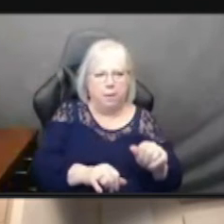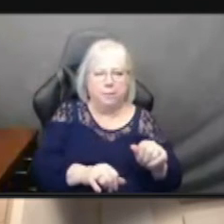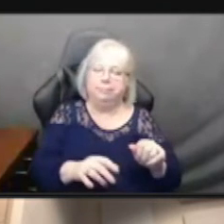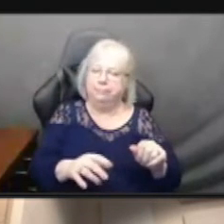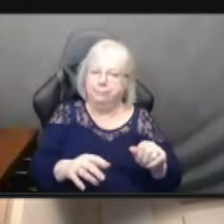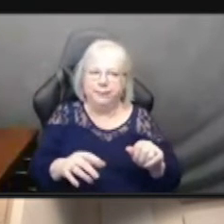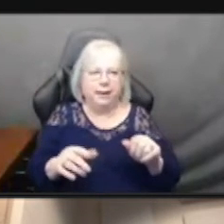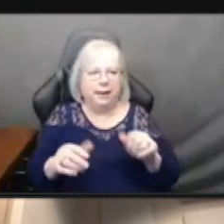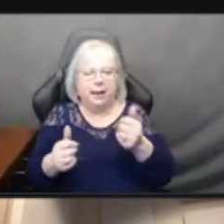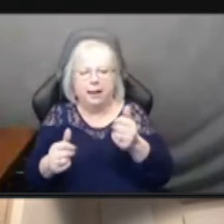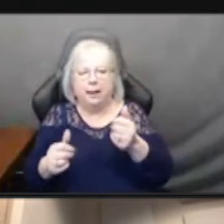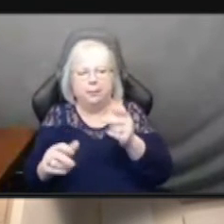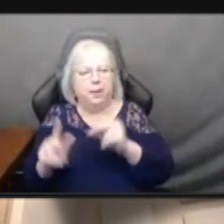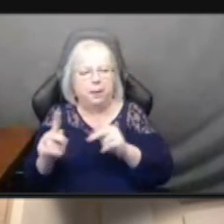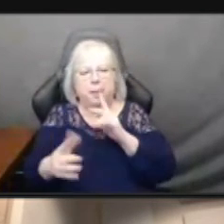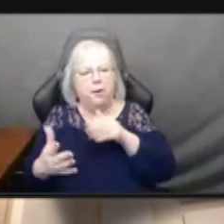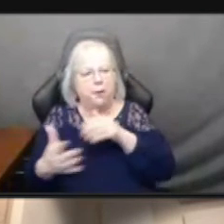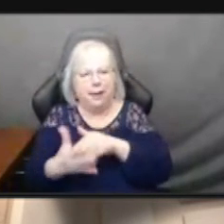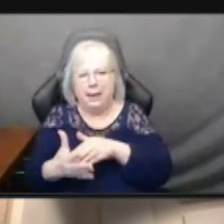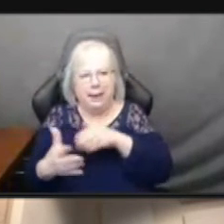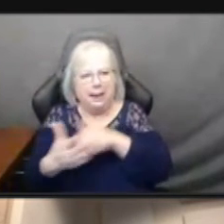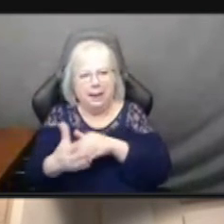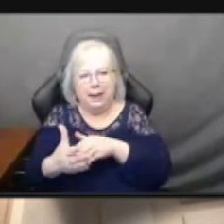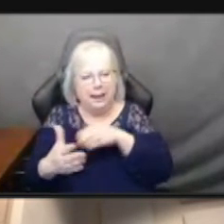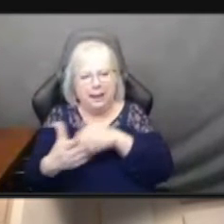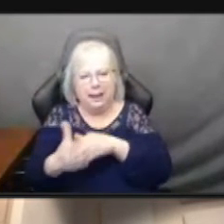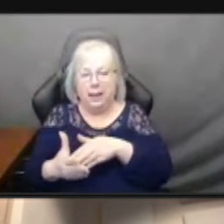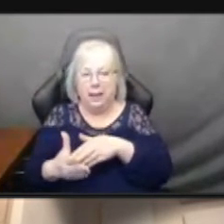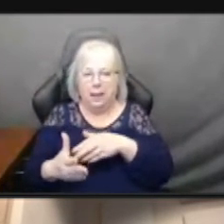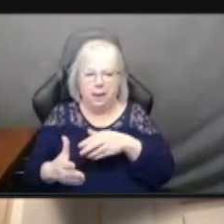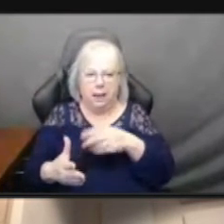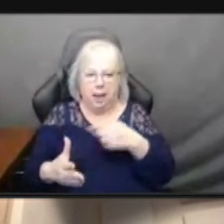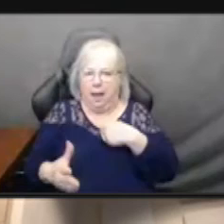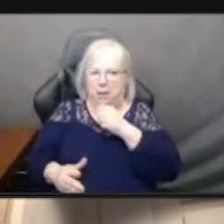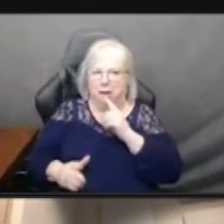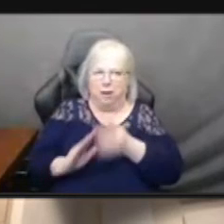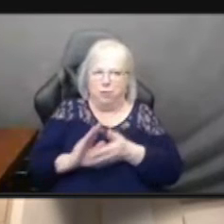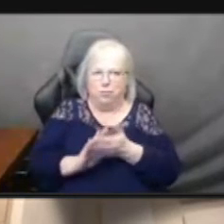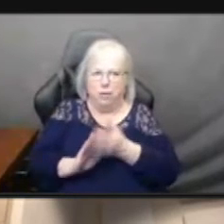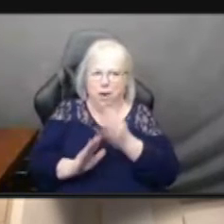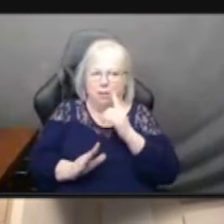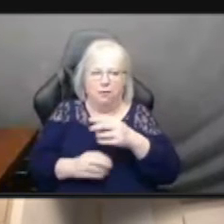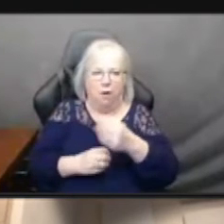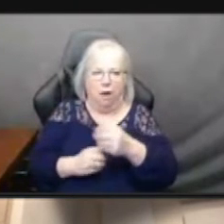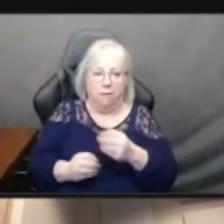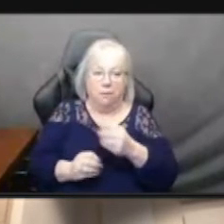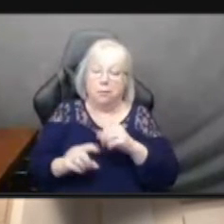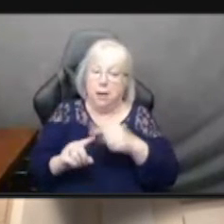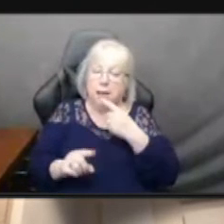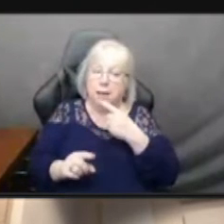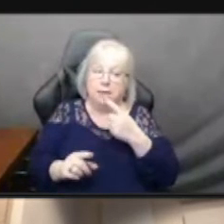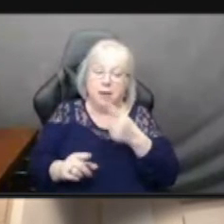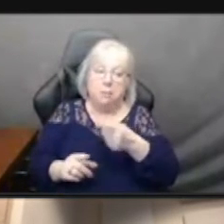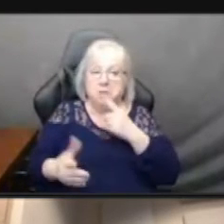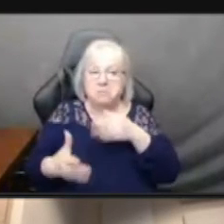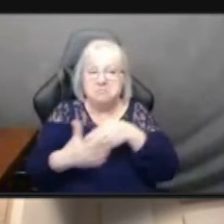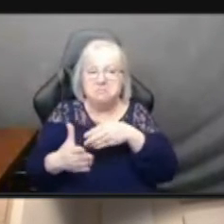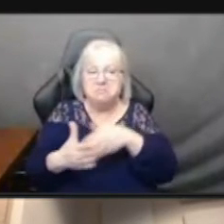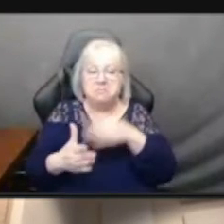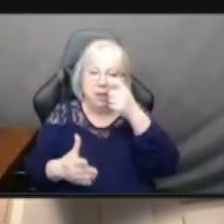was against him because I'm not running for office, so I can say it because of the color of his skin. You can't fire